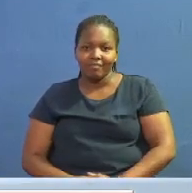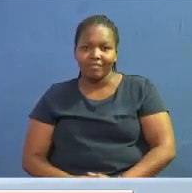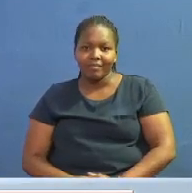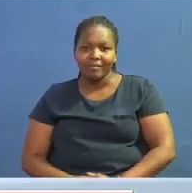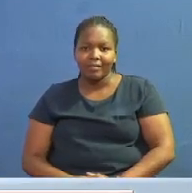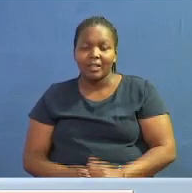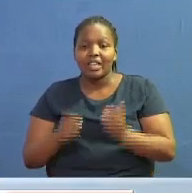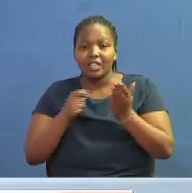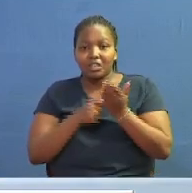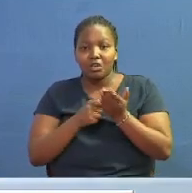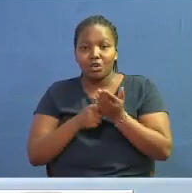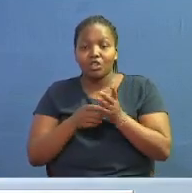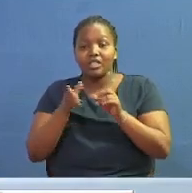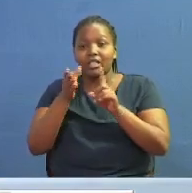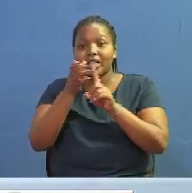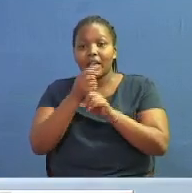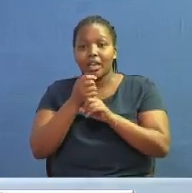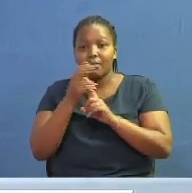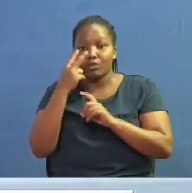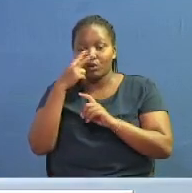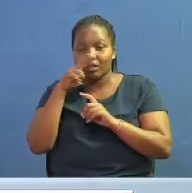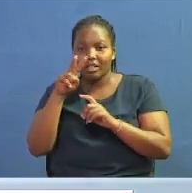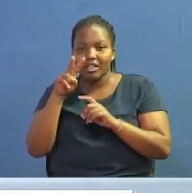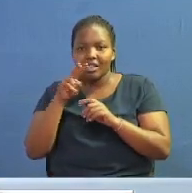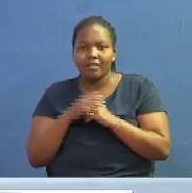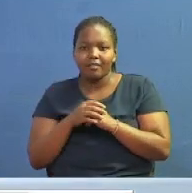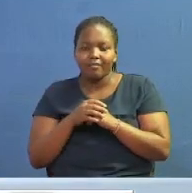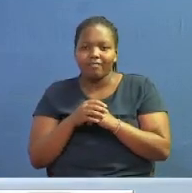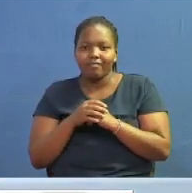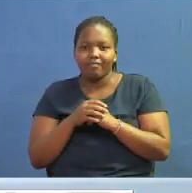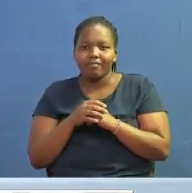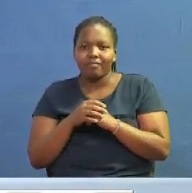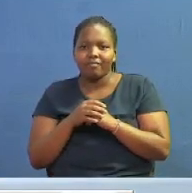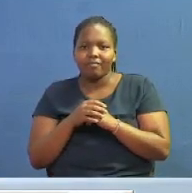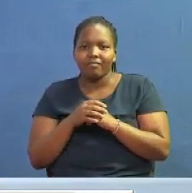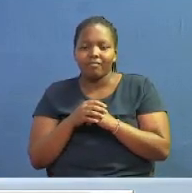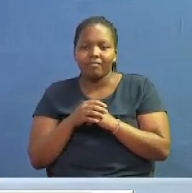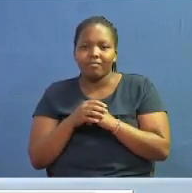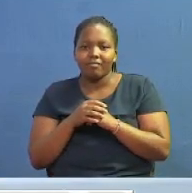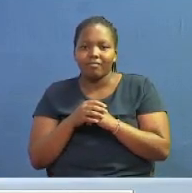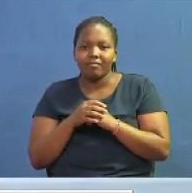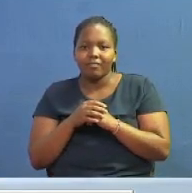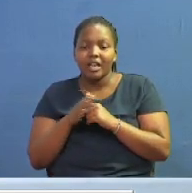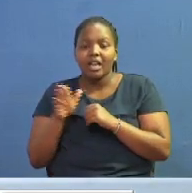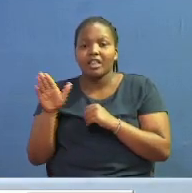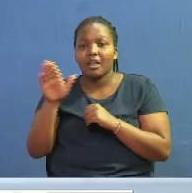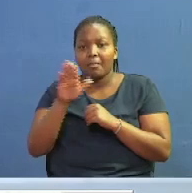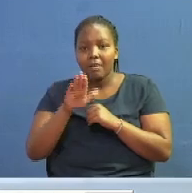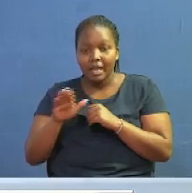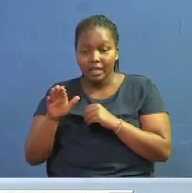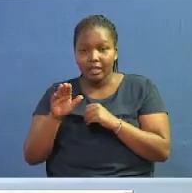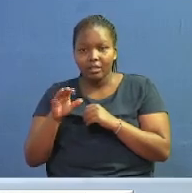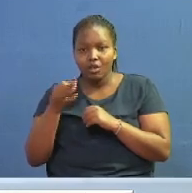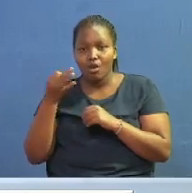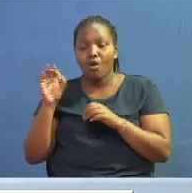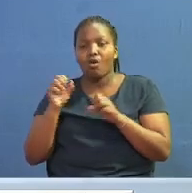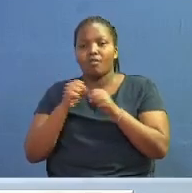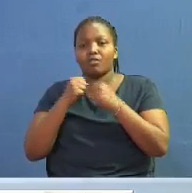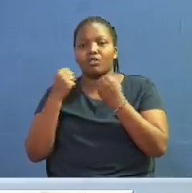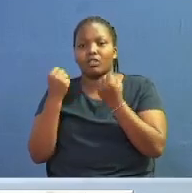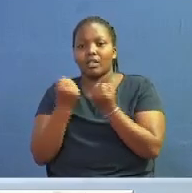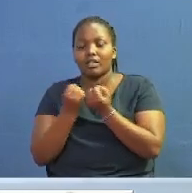technologies we aim to see. That means there's a place we are at right now. Now, talk about the place of the society in